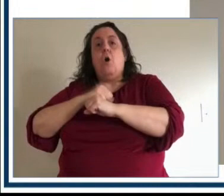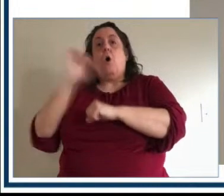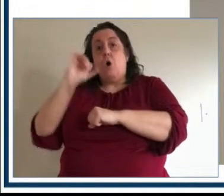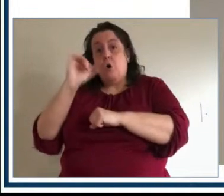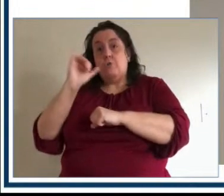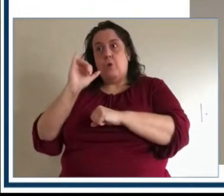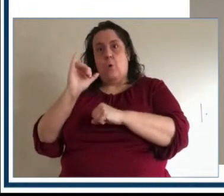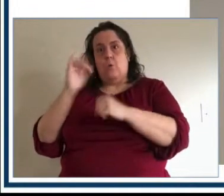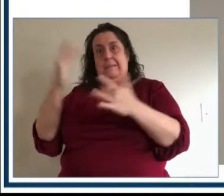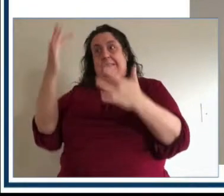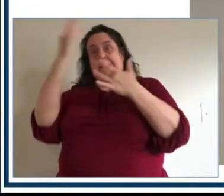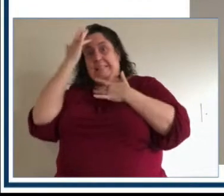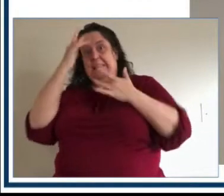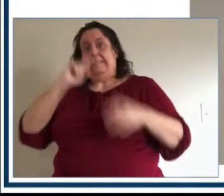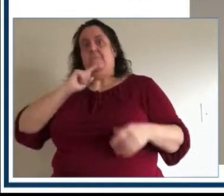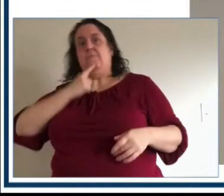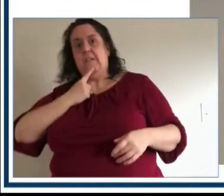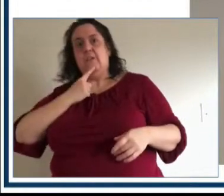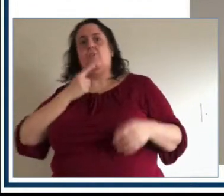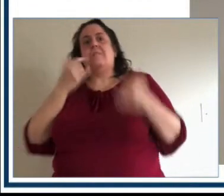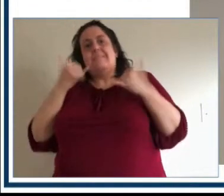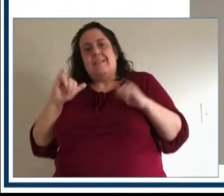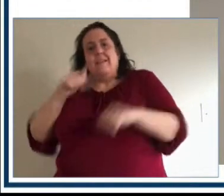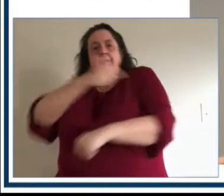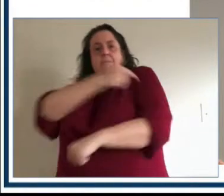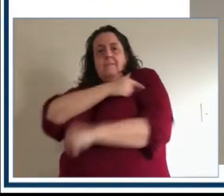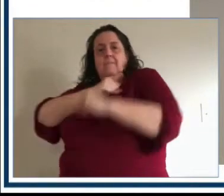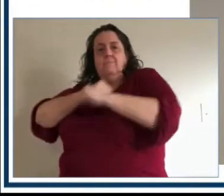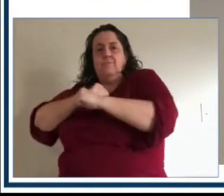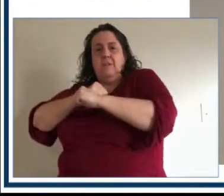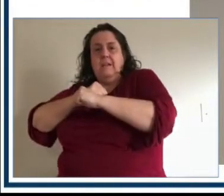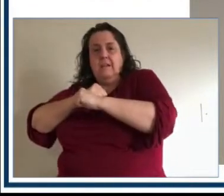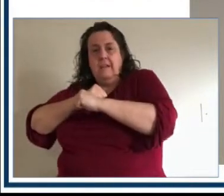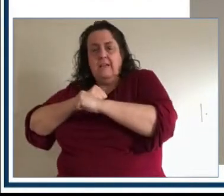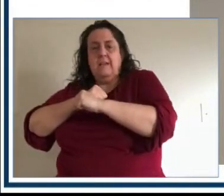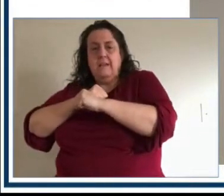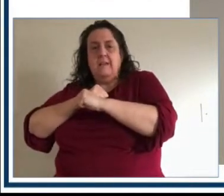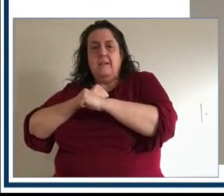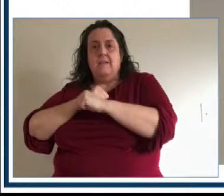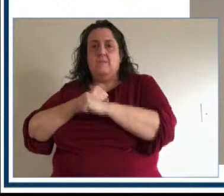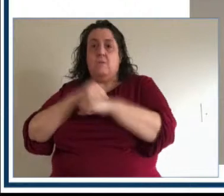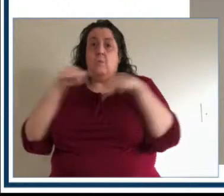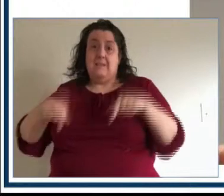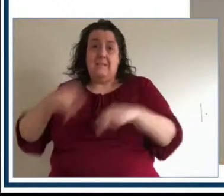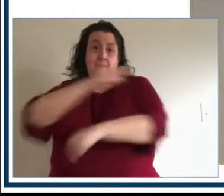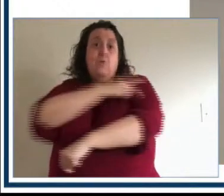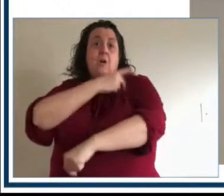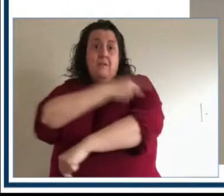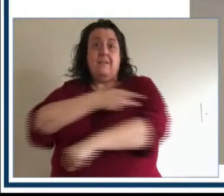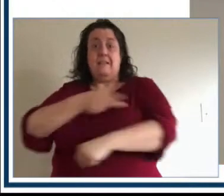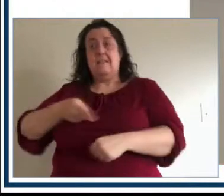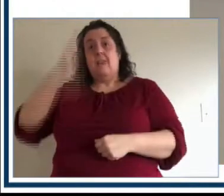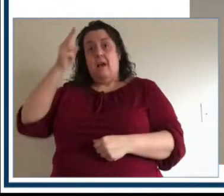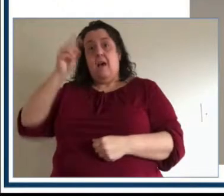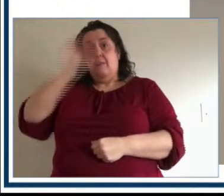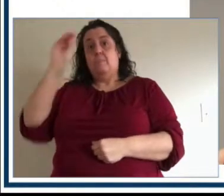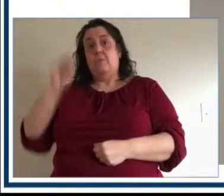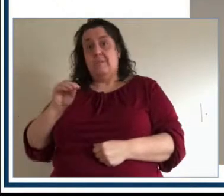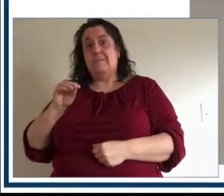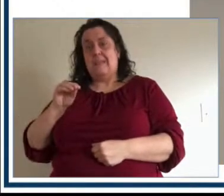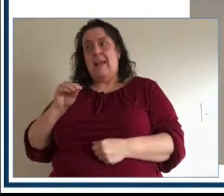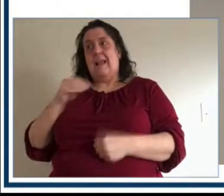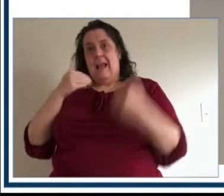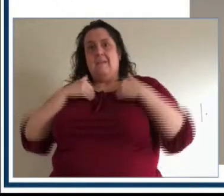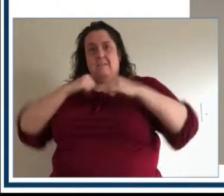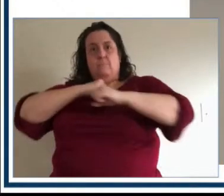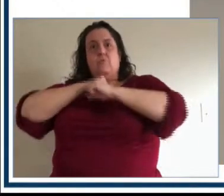have, with our high levels of vaccine coverage, we have very good protection in this province, especially against severe disease. But it